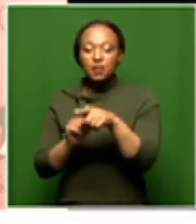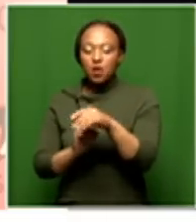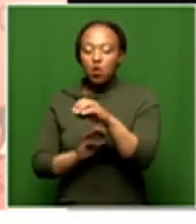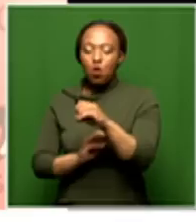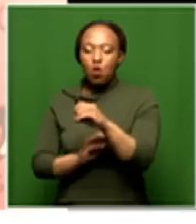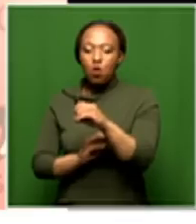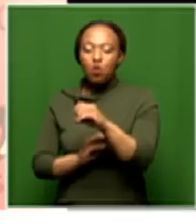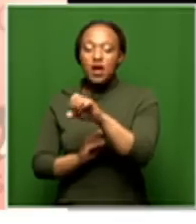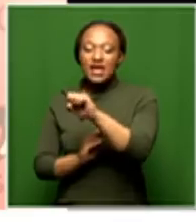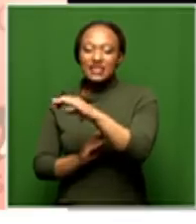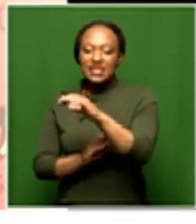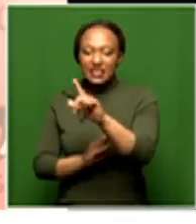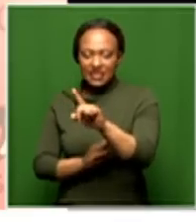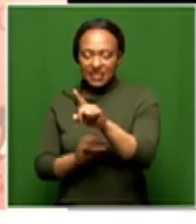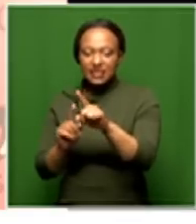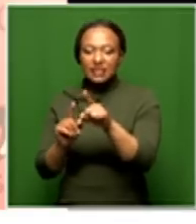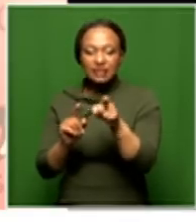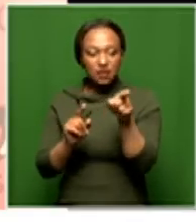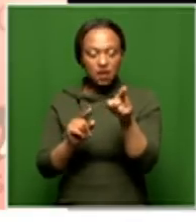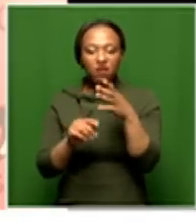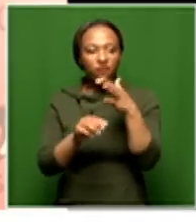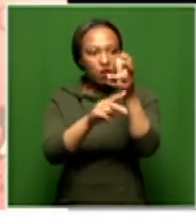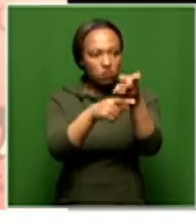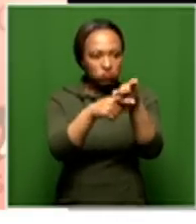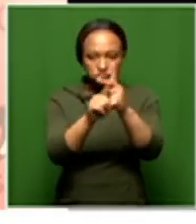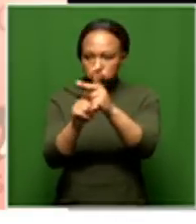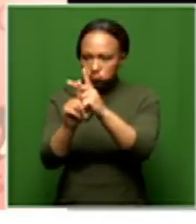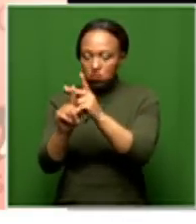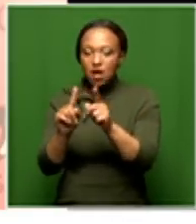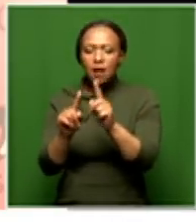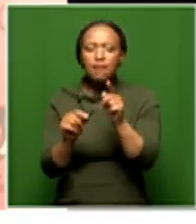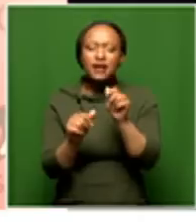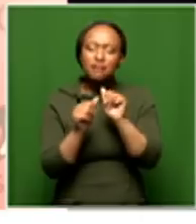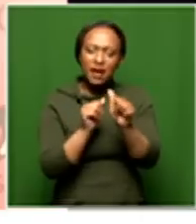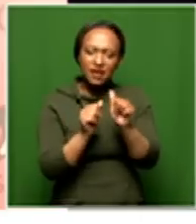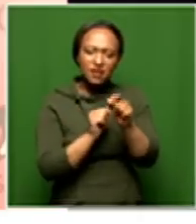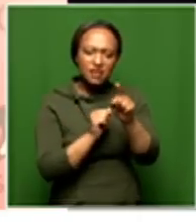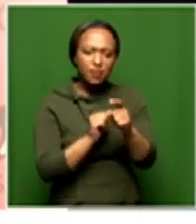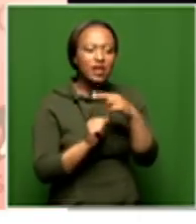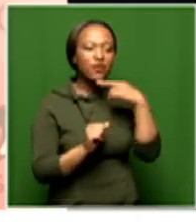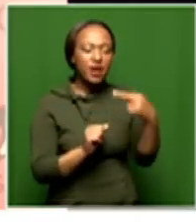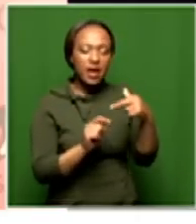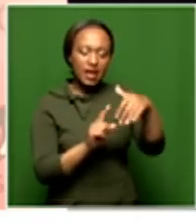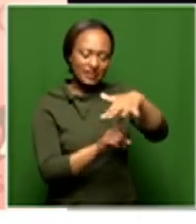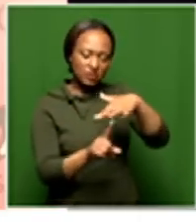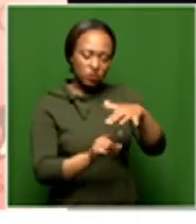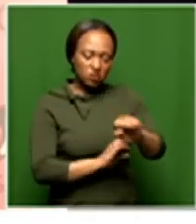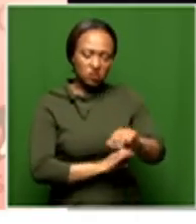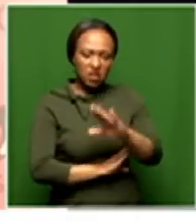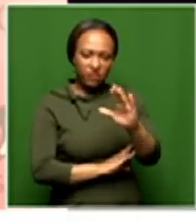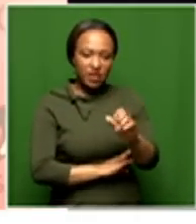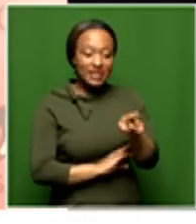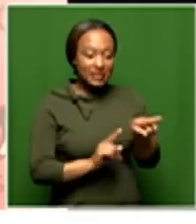countries, in terms of interventions for our economy, instead of looking at the real conditions existing in South Africa